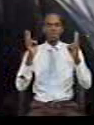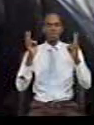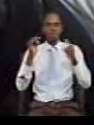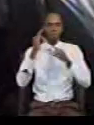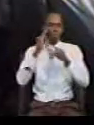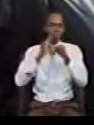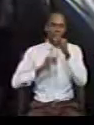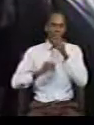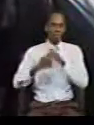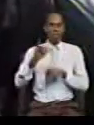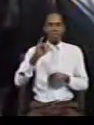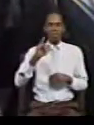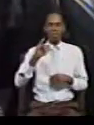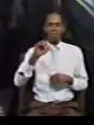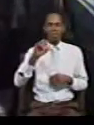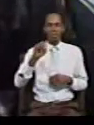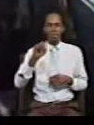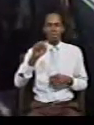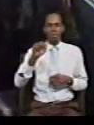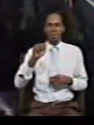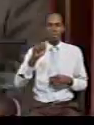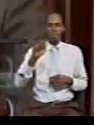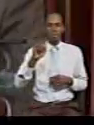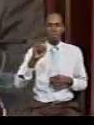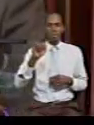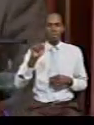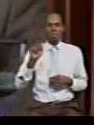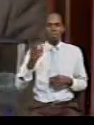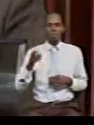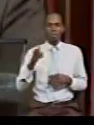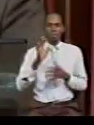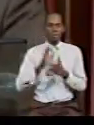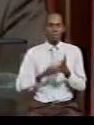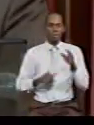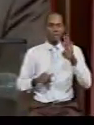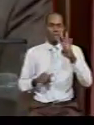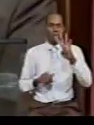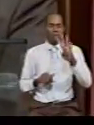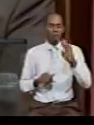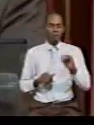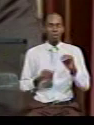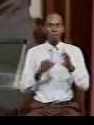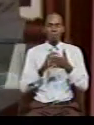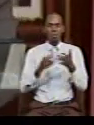Isaiah chapter 40. Isaiah chapter 40, verse